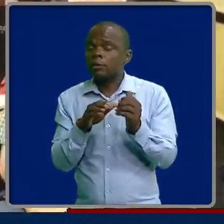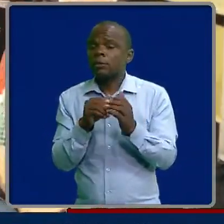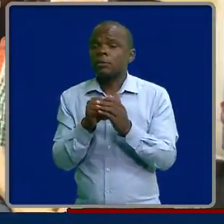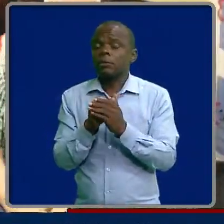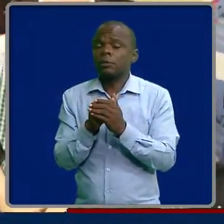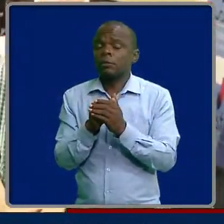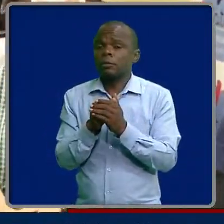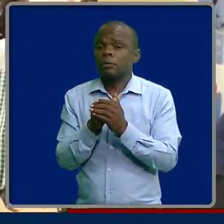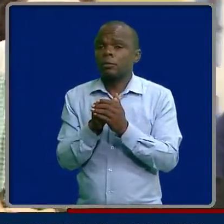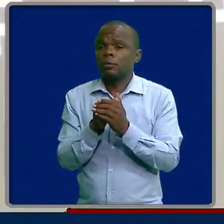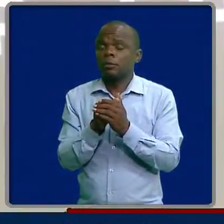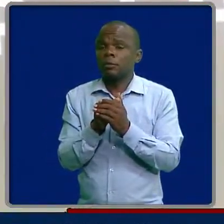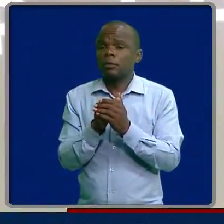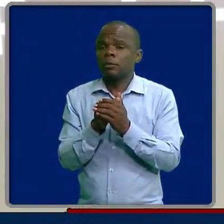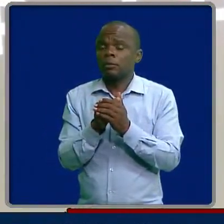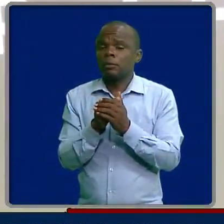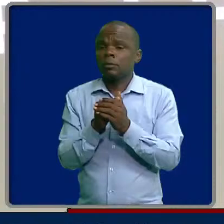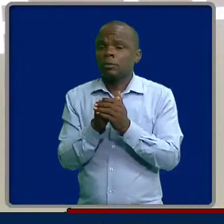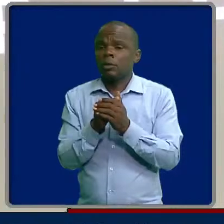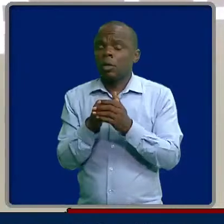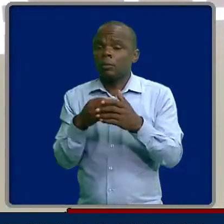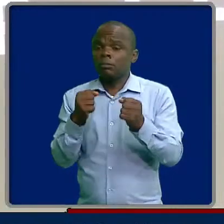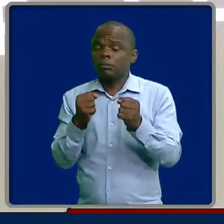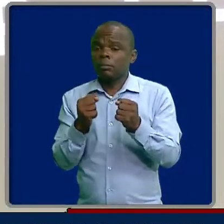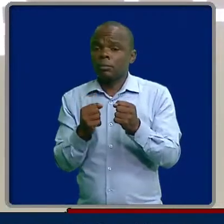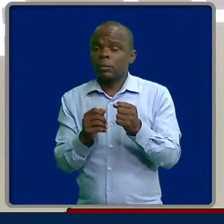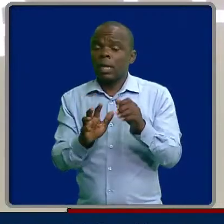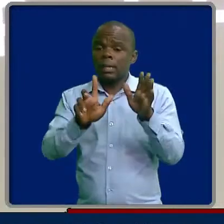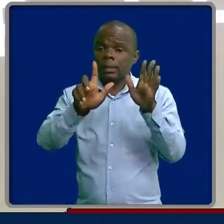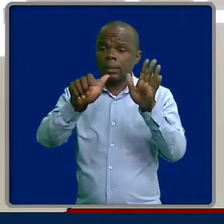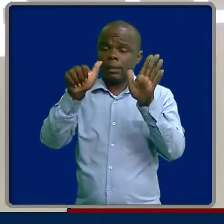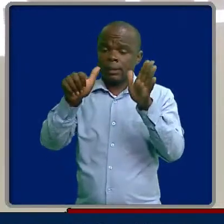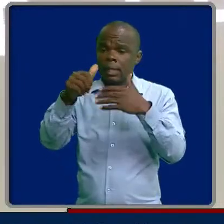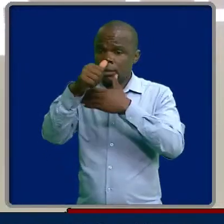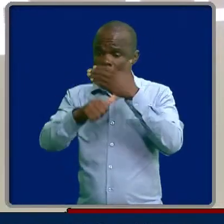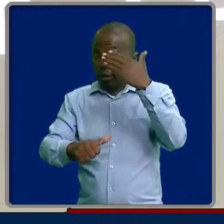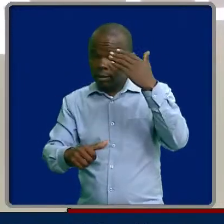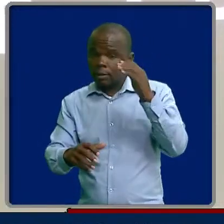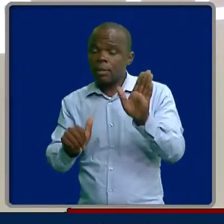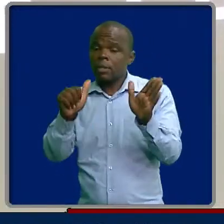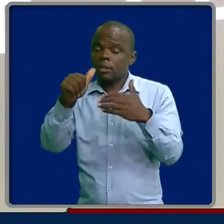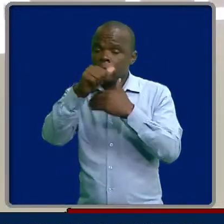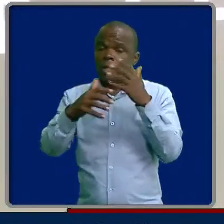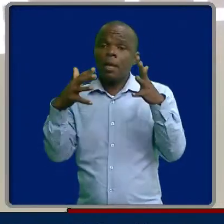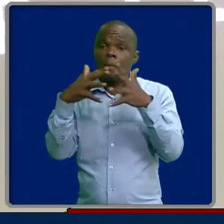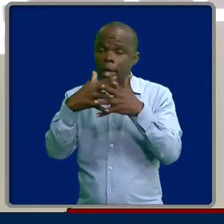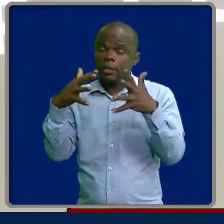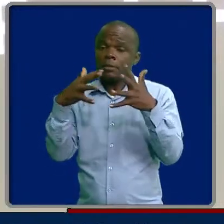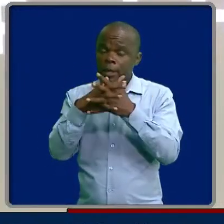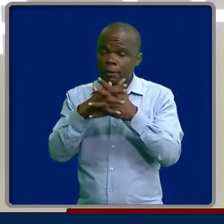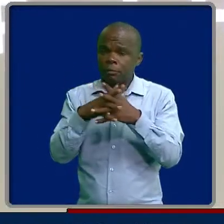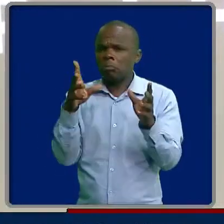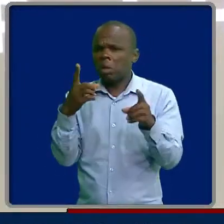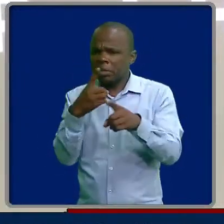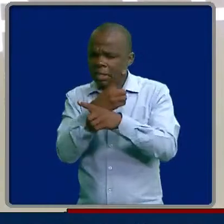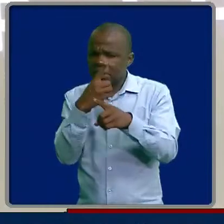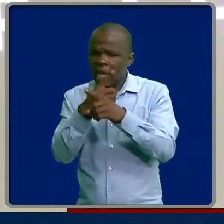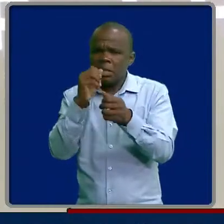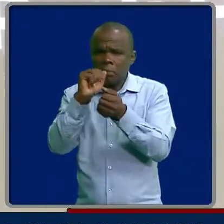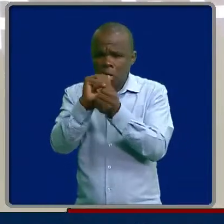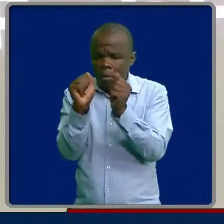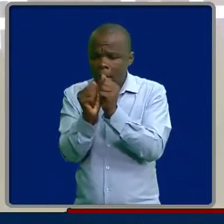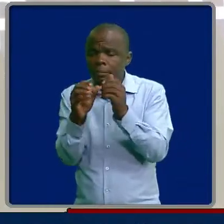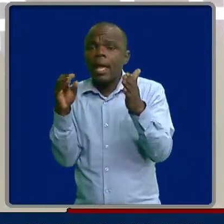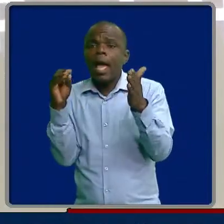potentially meet on a half-yearly basis, but identify problems that are of mutual concern,